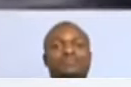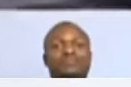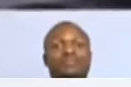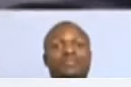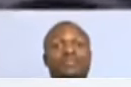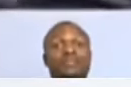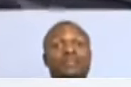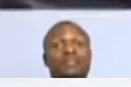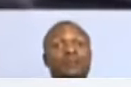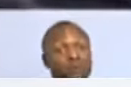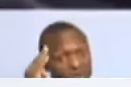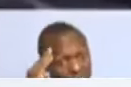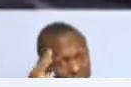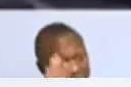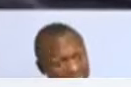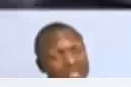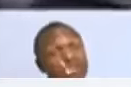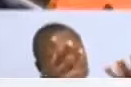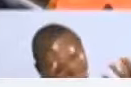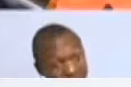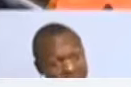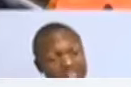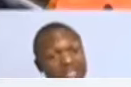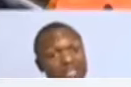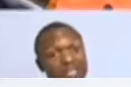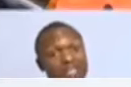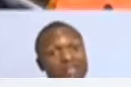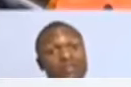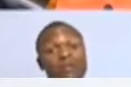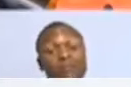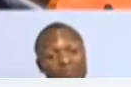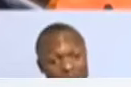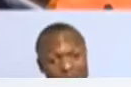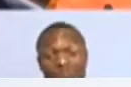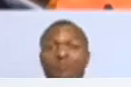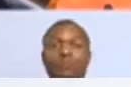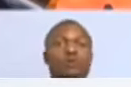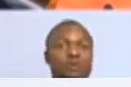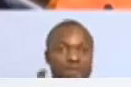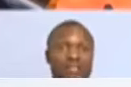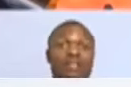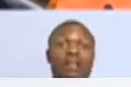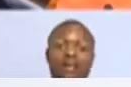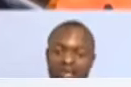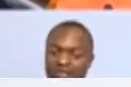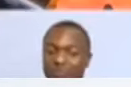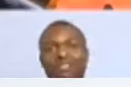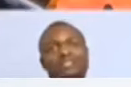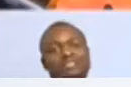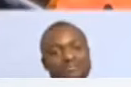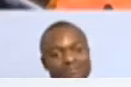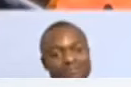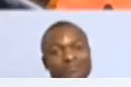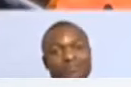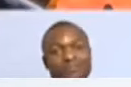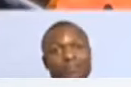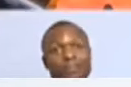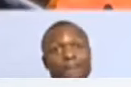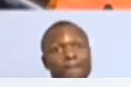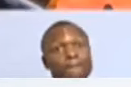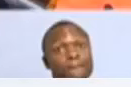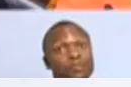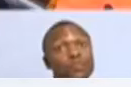despite the drought, despite all these challenges, we remain committed to the cause of